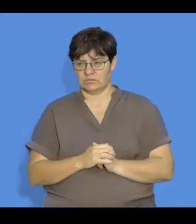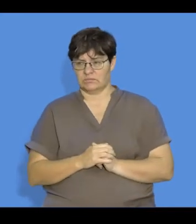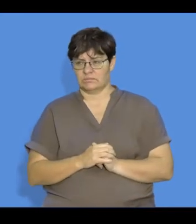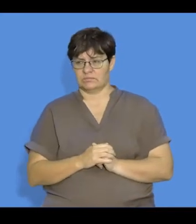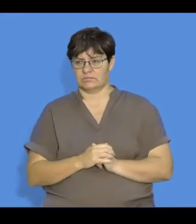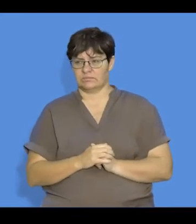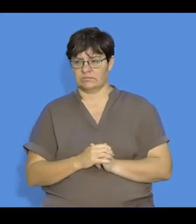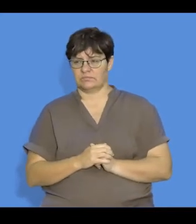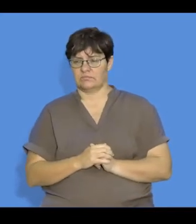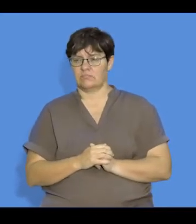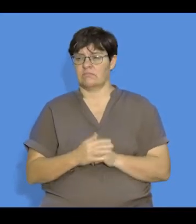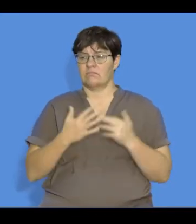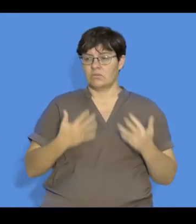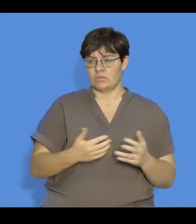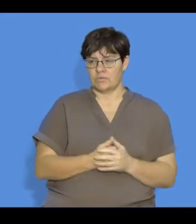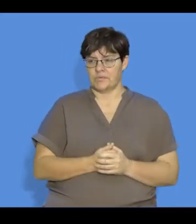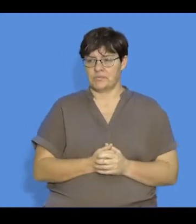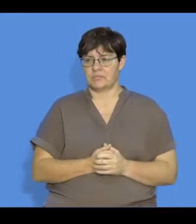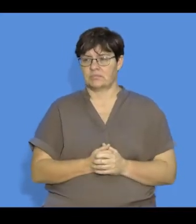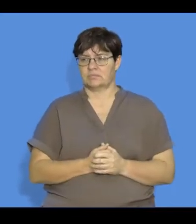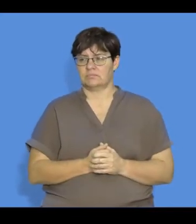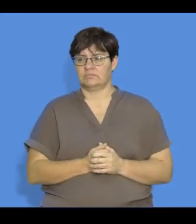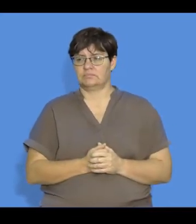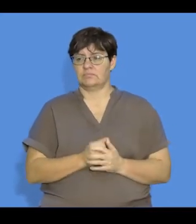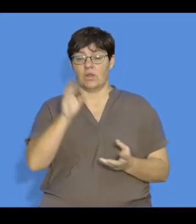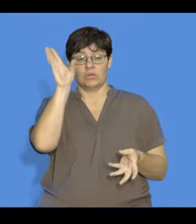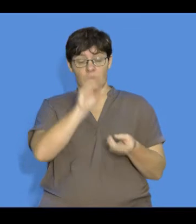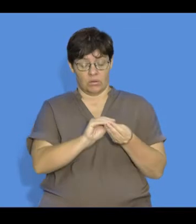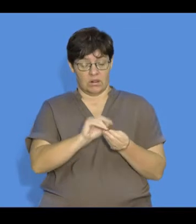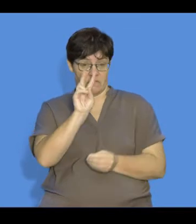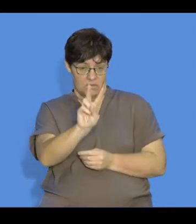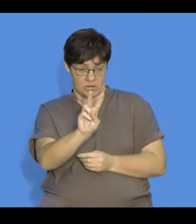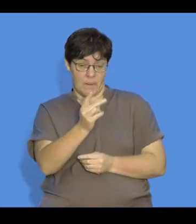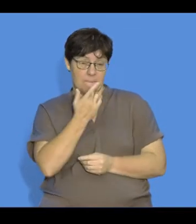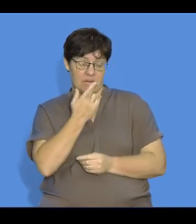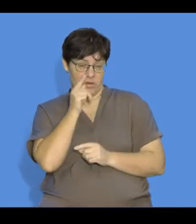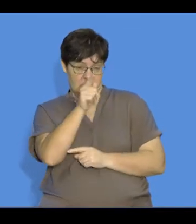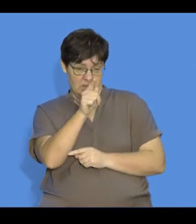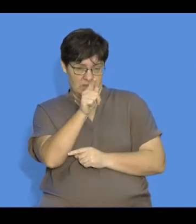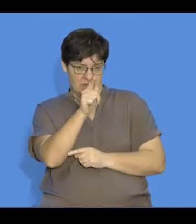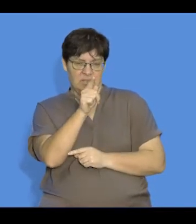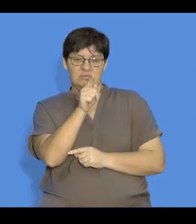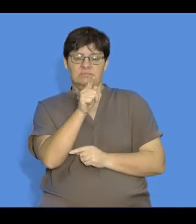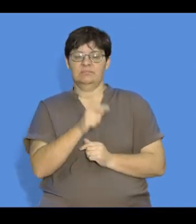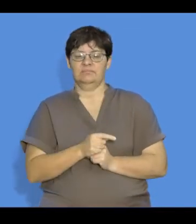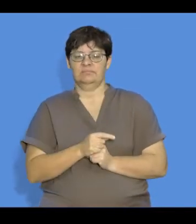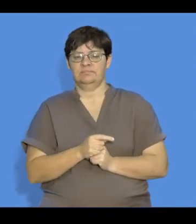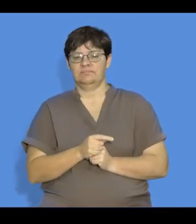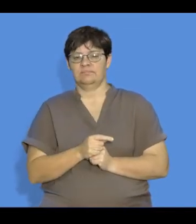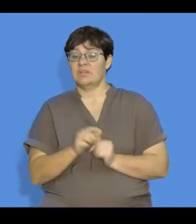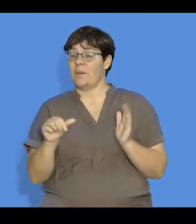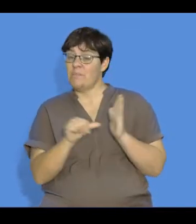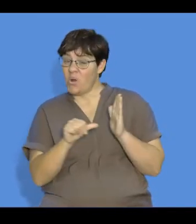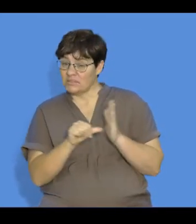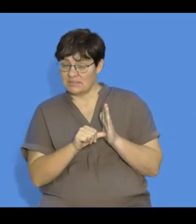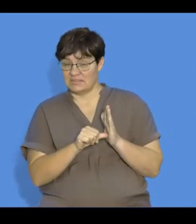it R2. Right. So we are saying that the total voltage across the battery, in this case, it's